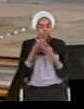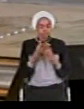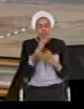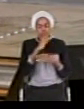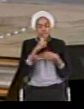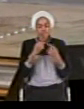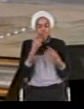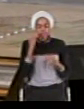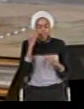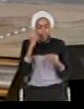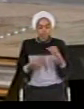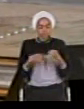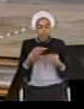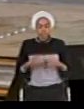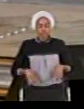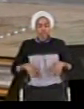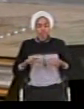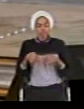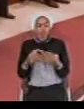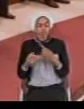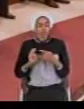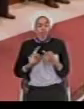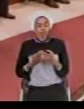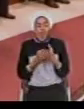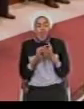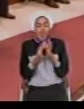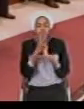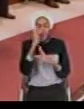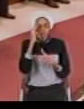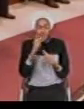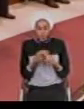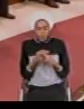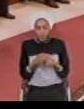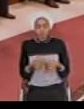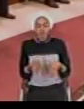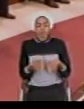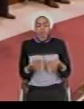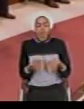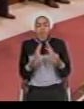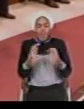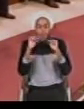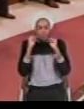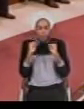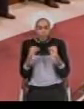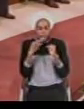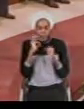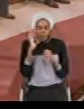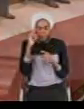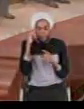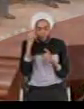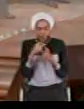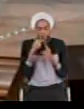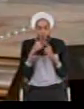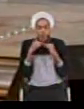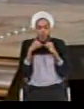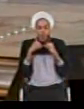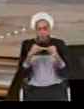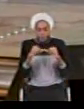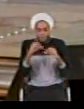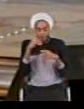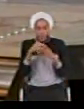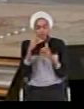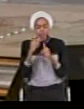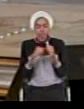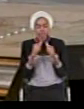lives, grant unto us in Jesus' name. Let the power of the word continue in